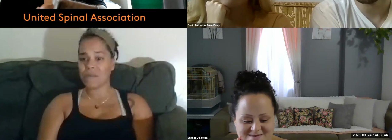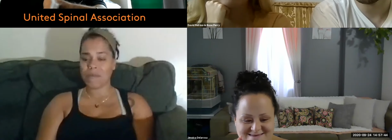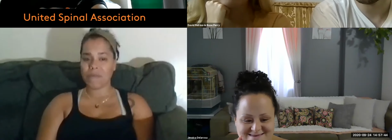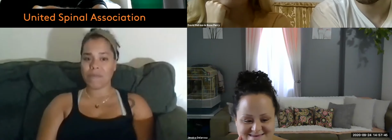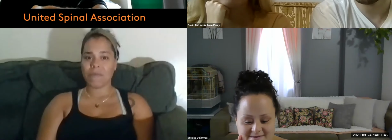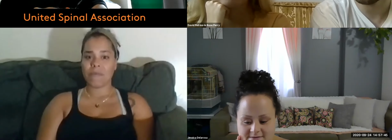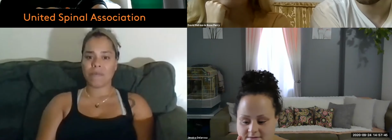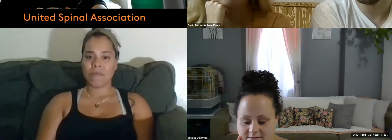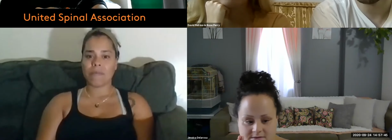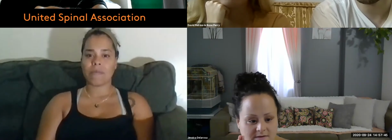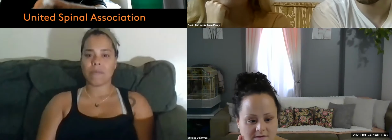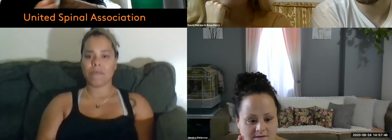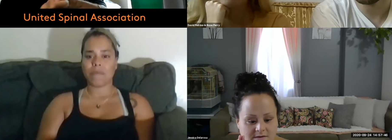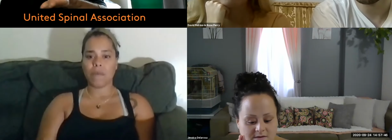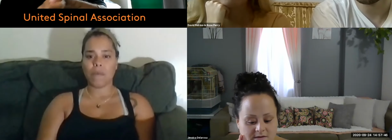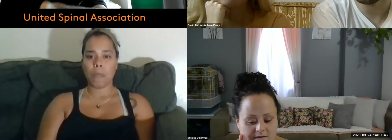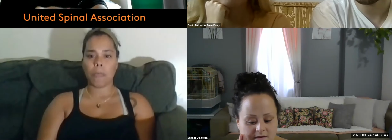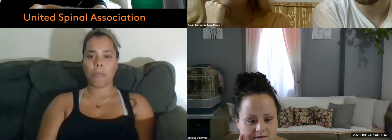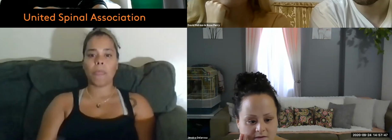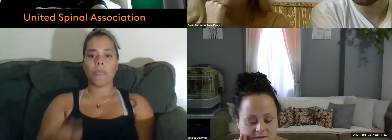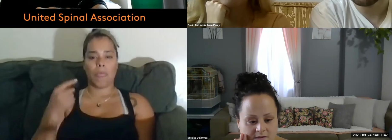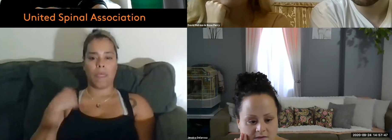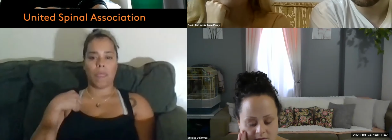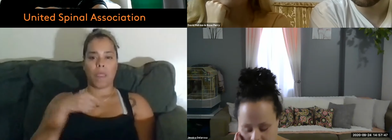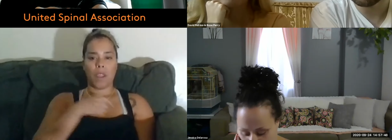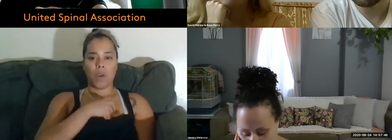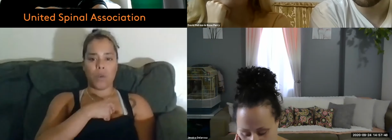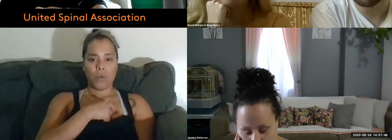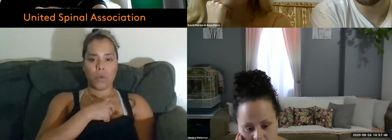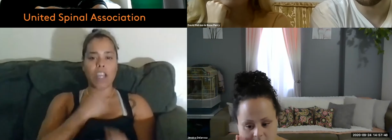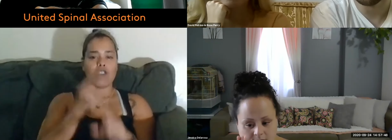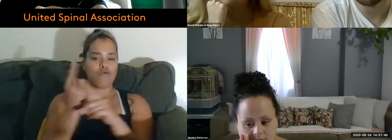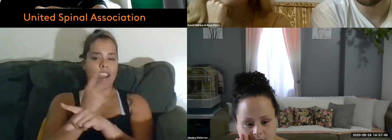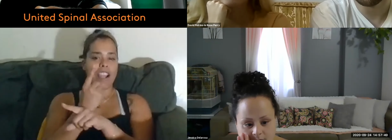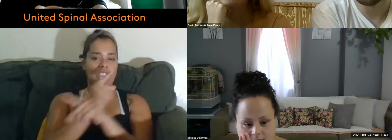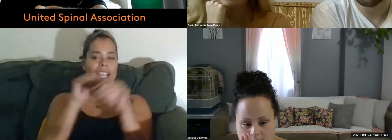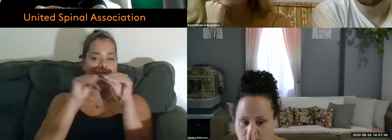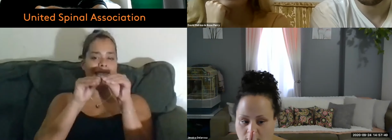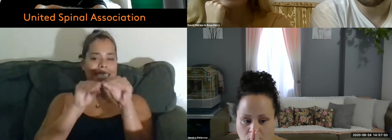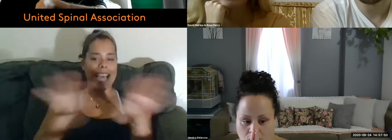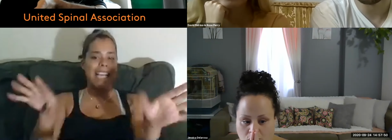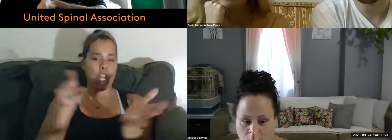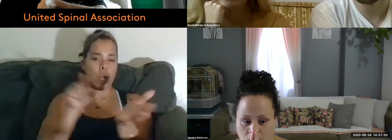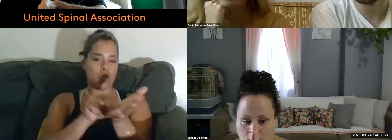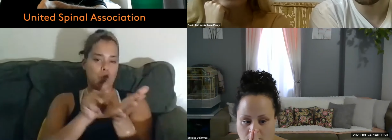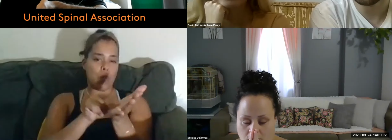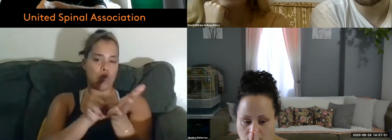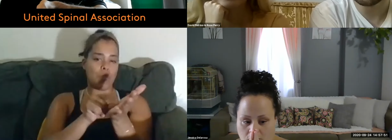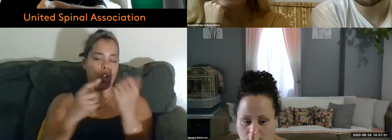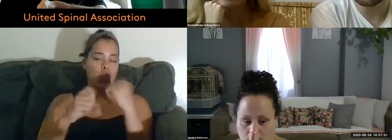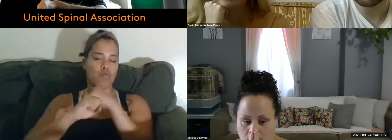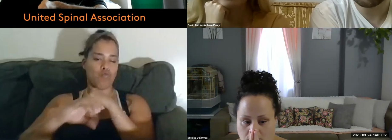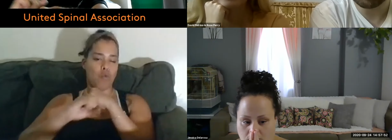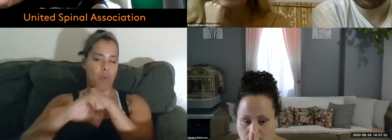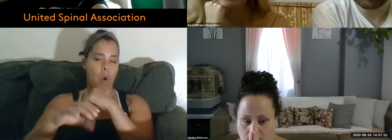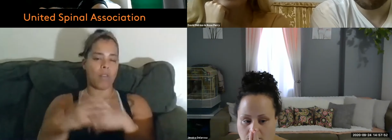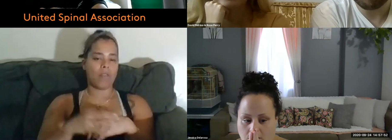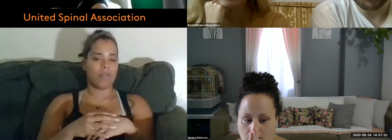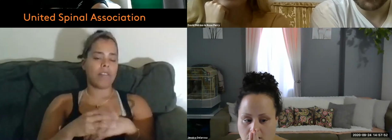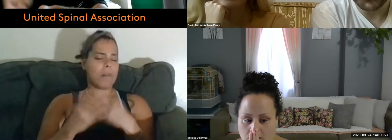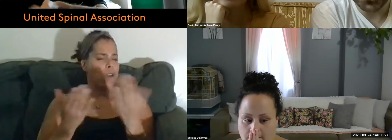Yep. I was gonna say we regularly put it on our newsletter and send it out. So, but send it to me and I'll send